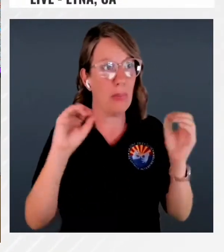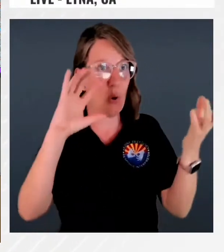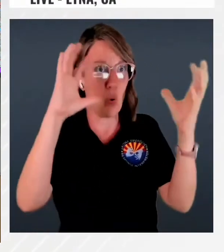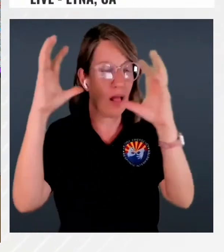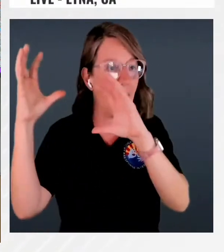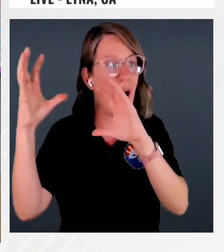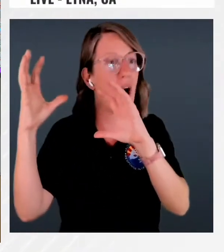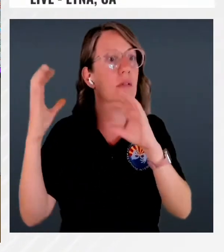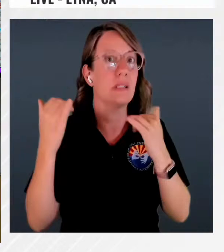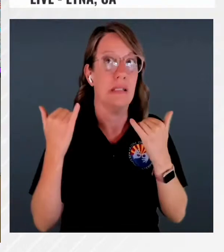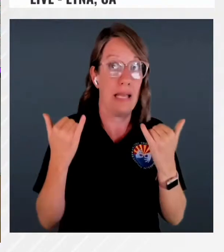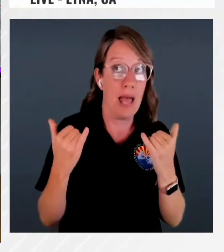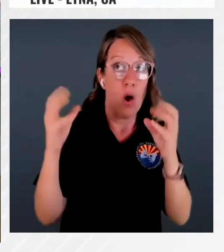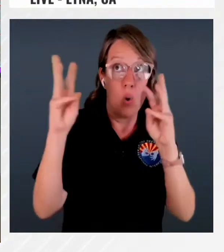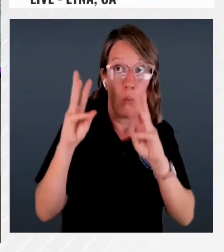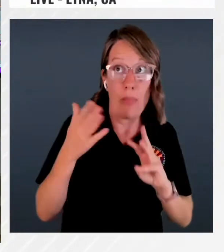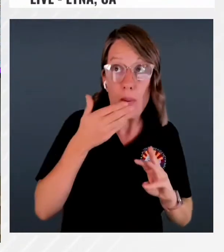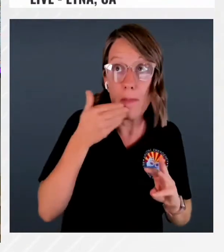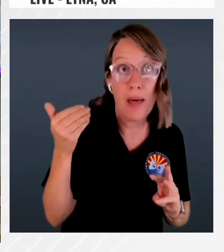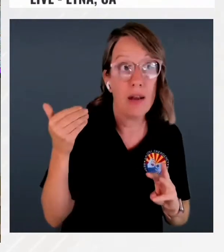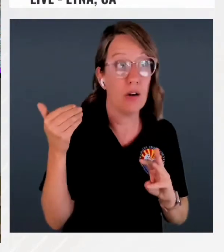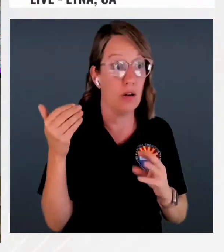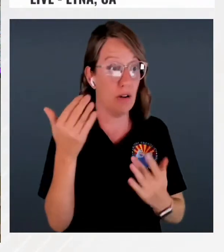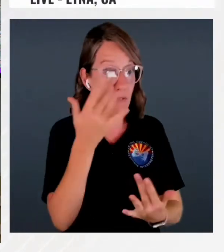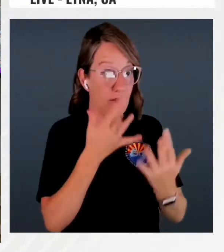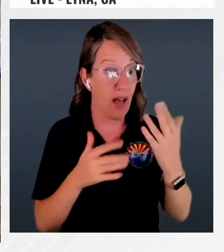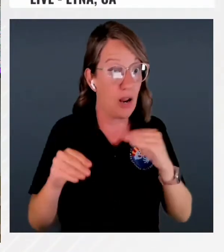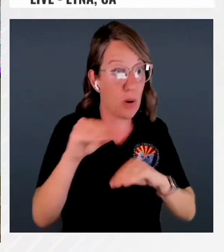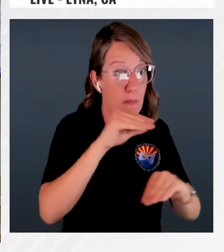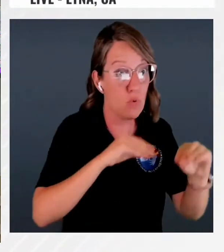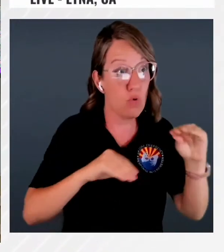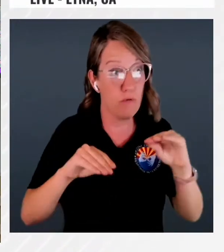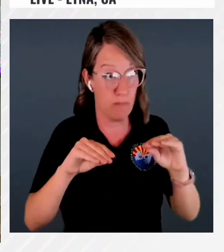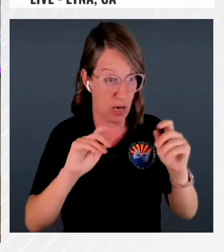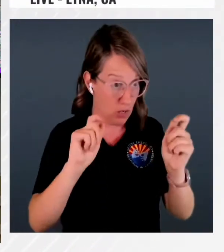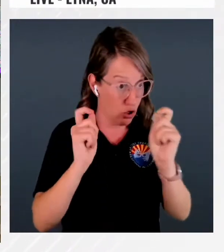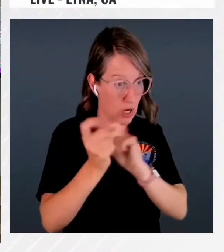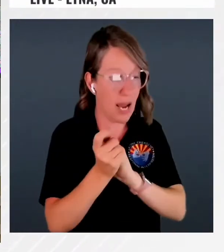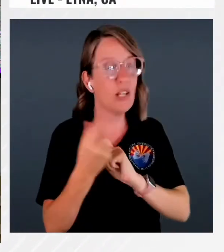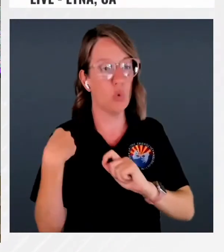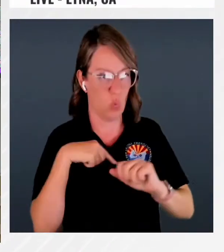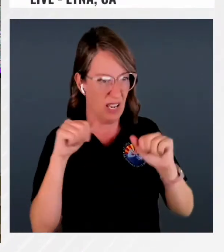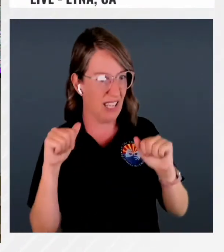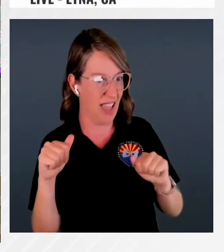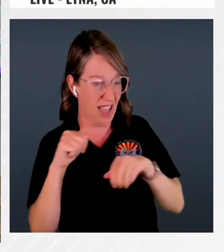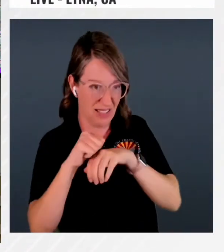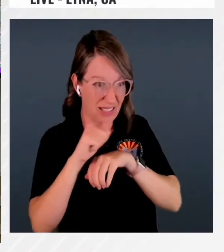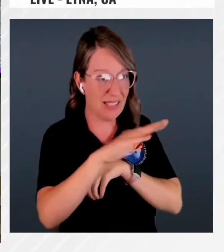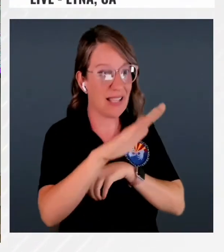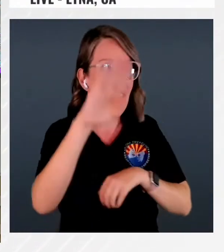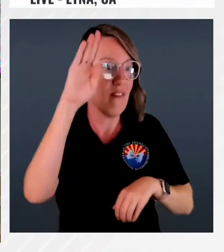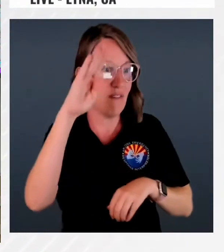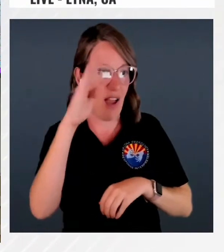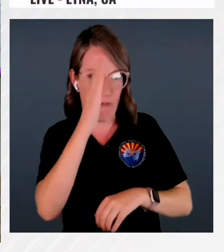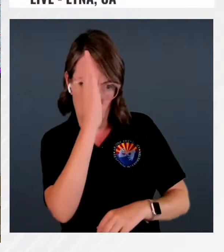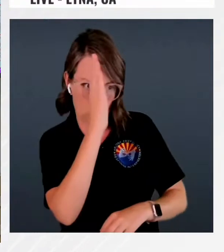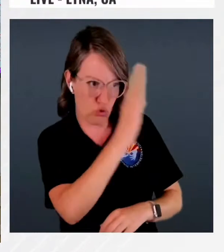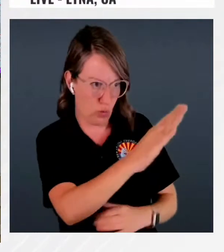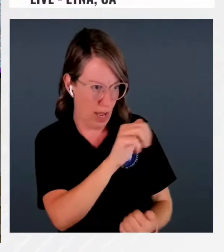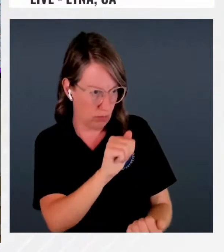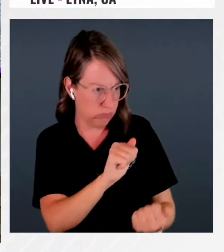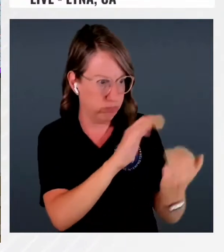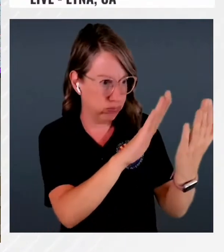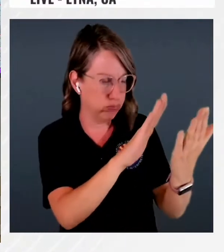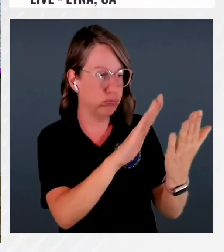as the conditions change, we're able to get in there and go direct. So once again, we got lucky.